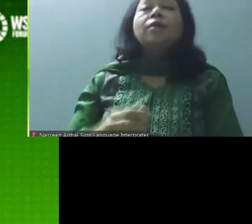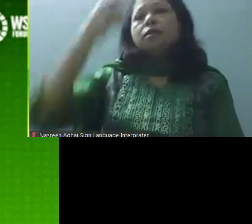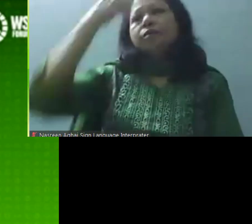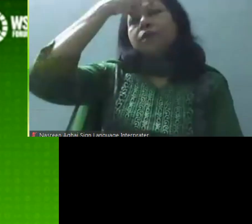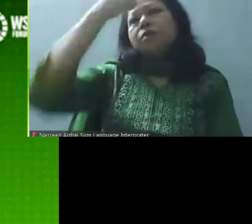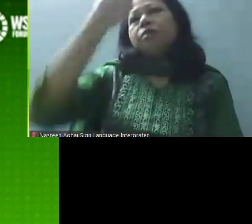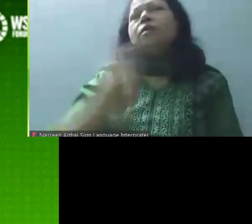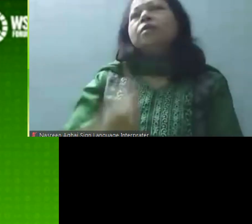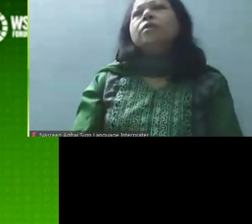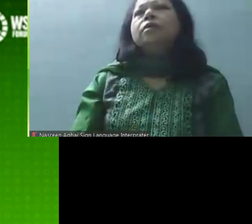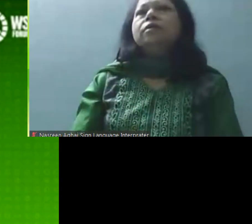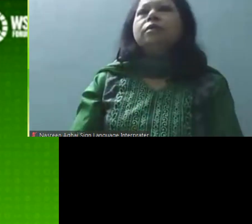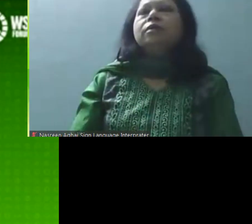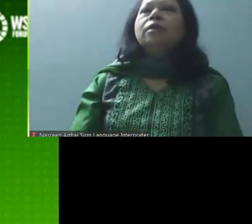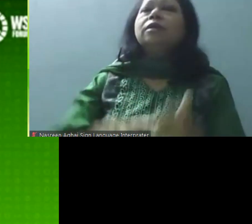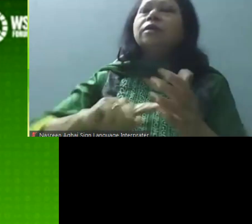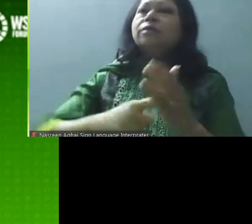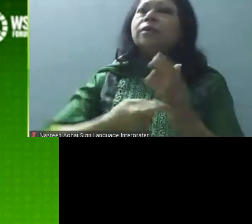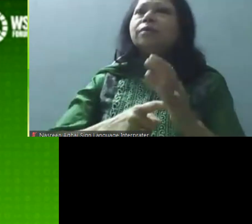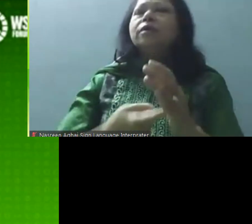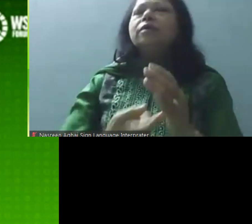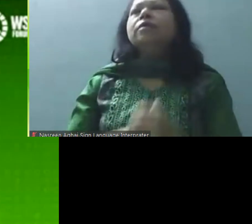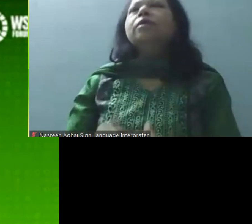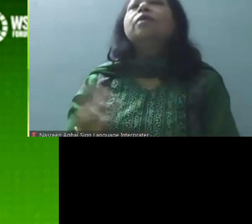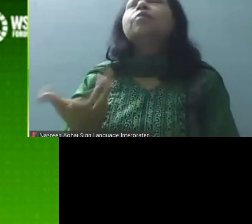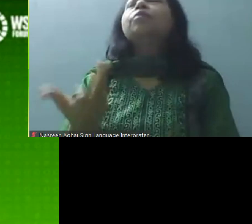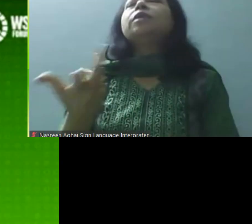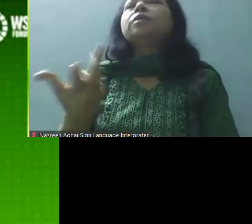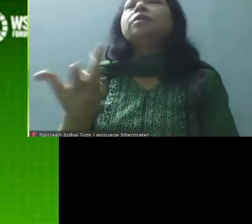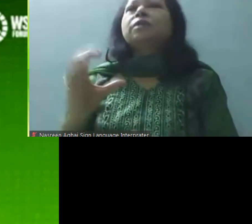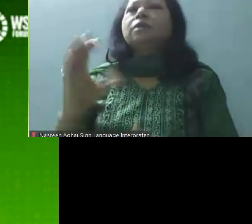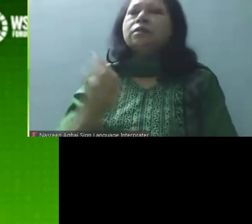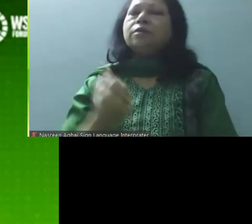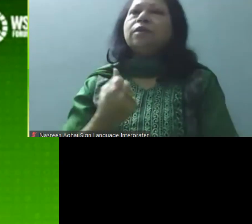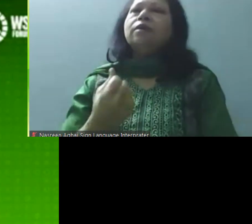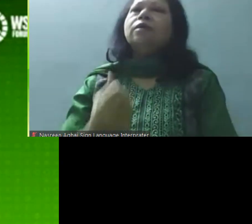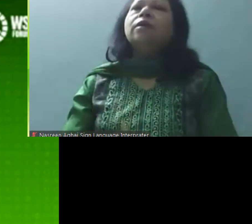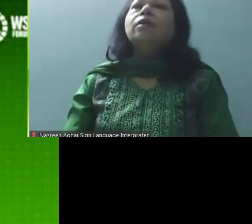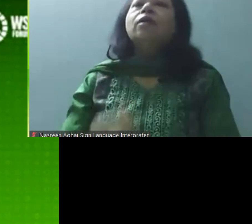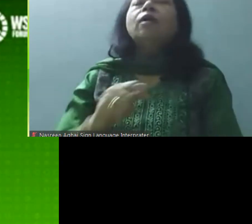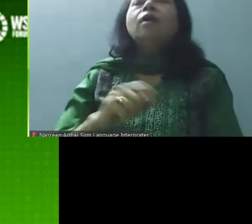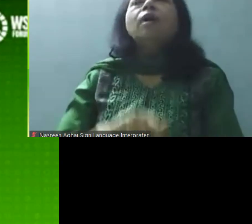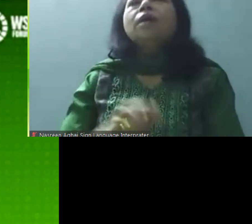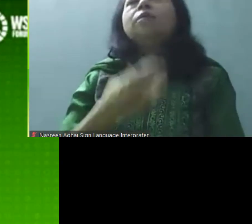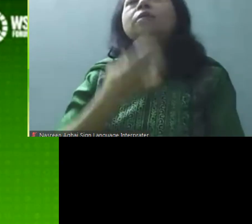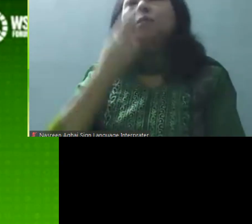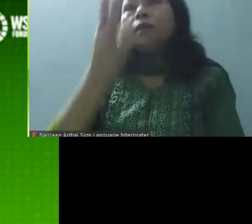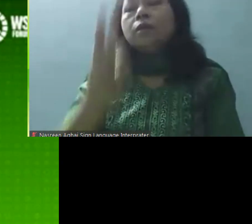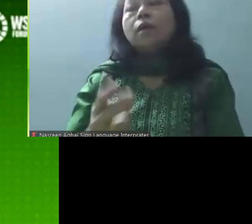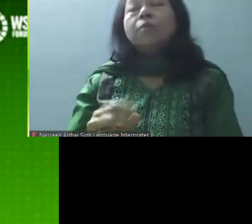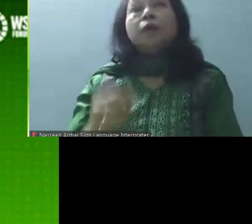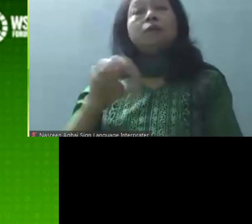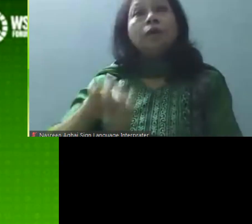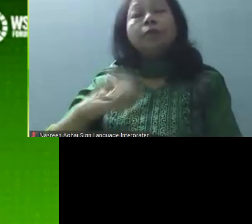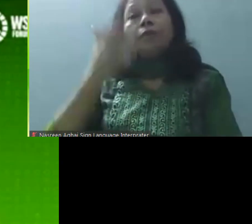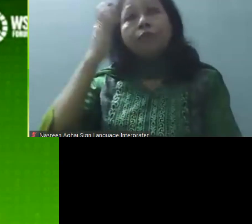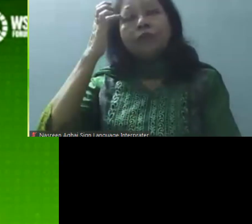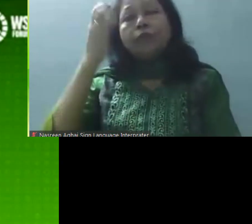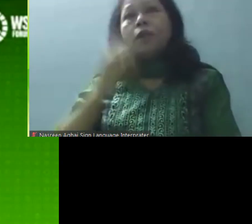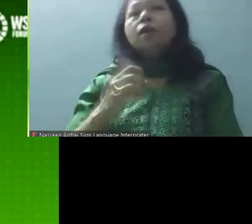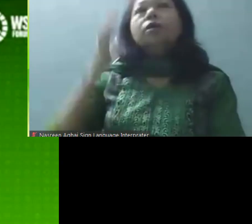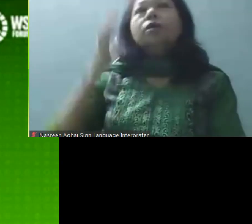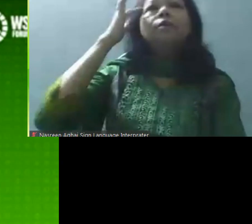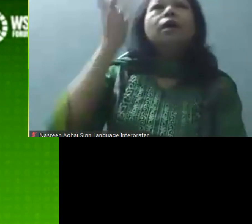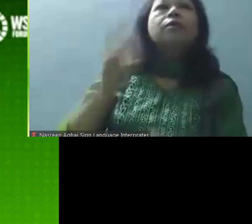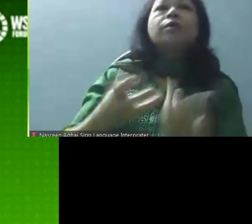this technology, but price points at which it's available. So at the time, I saw solutions that allow people to speak